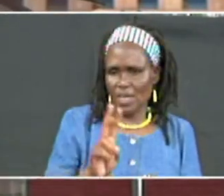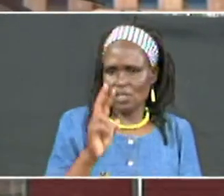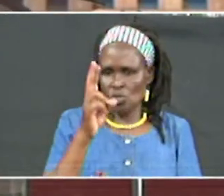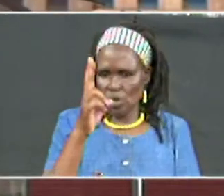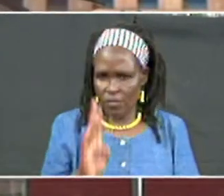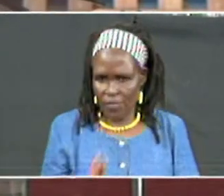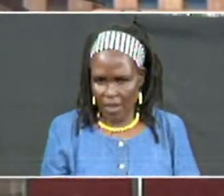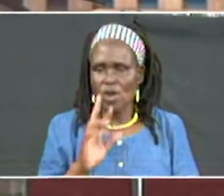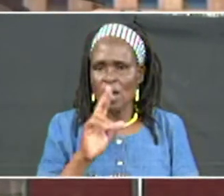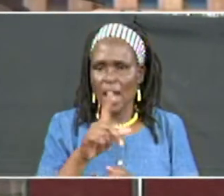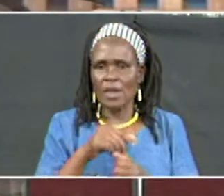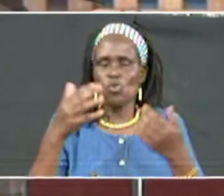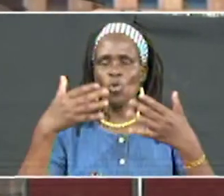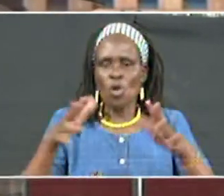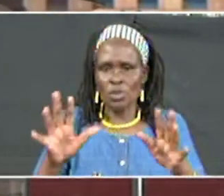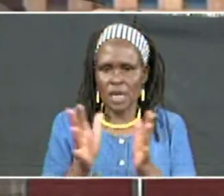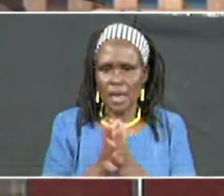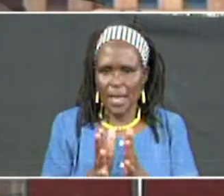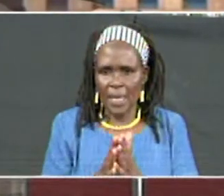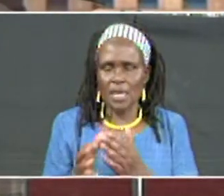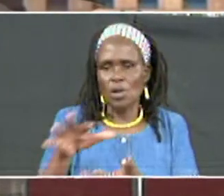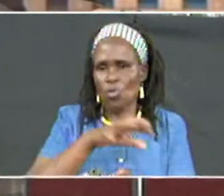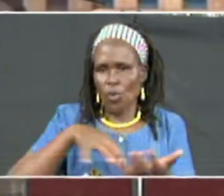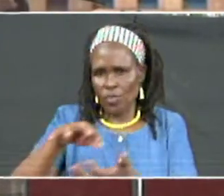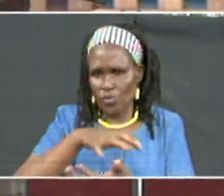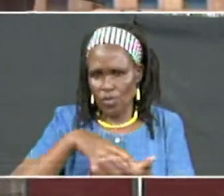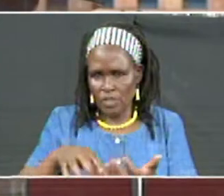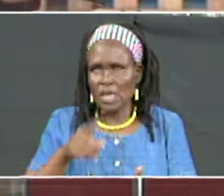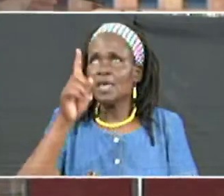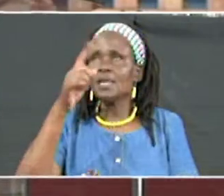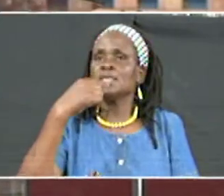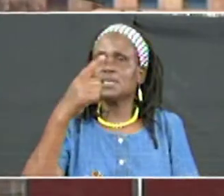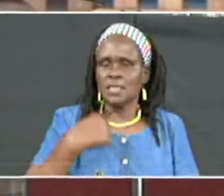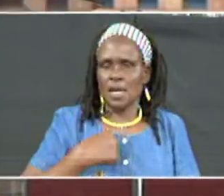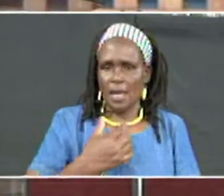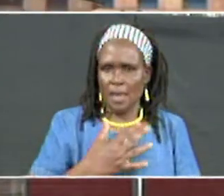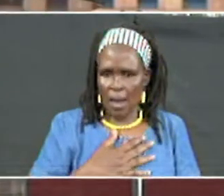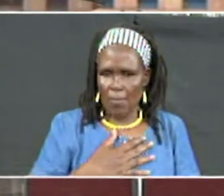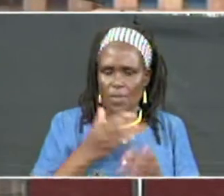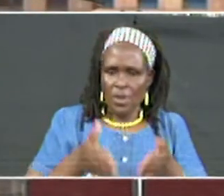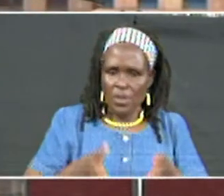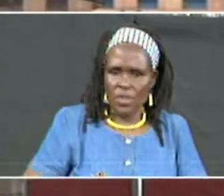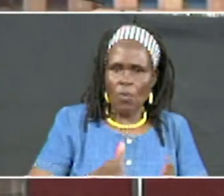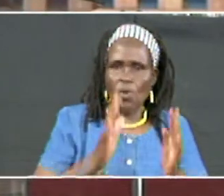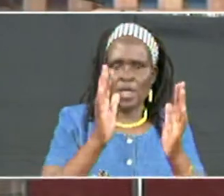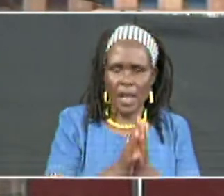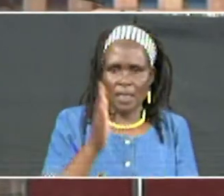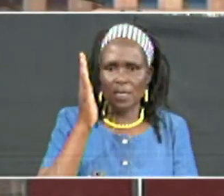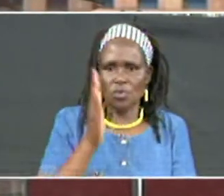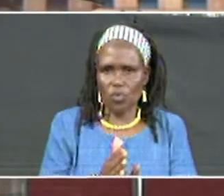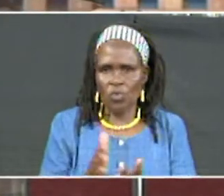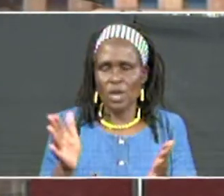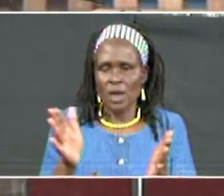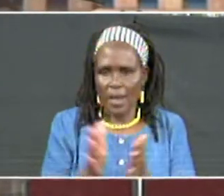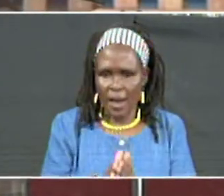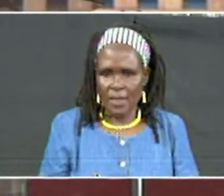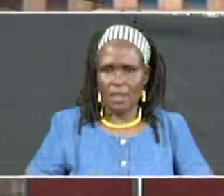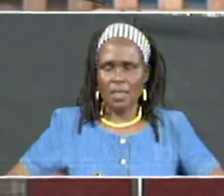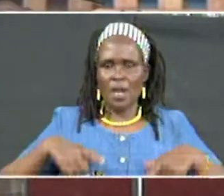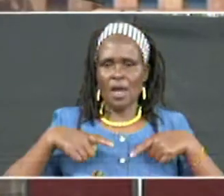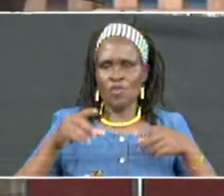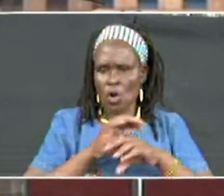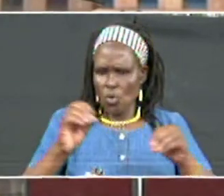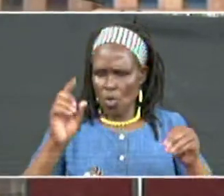lost and confused? He says, I am the way and the truth and the life. No one comes